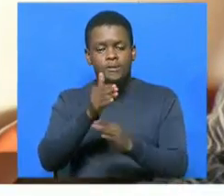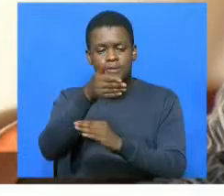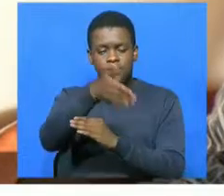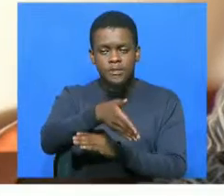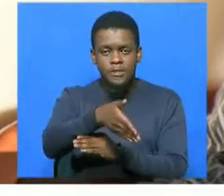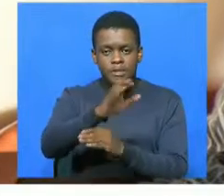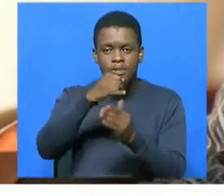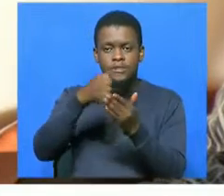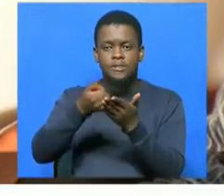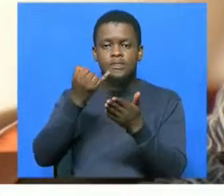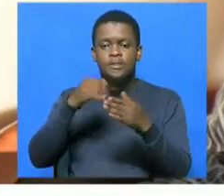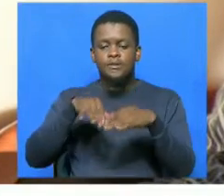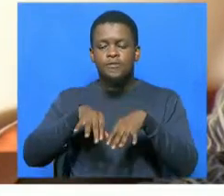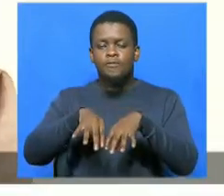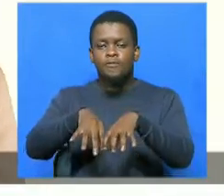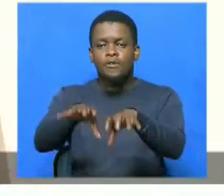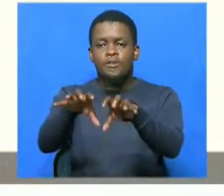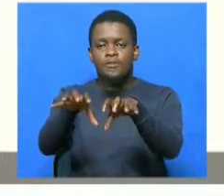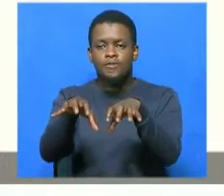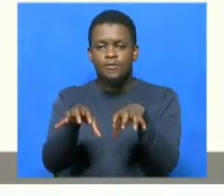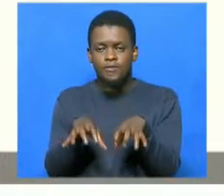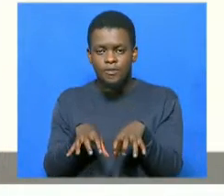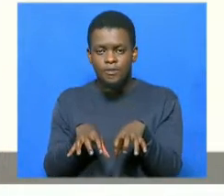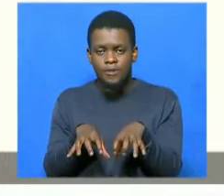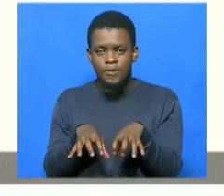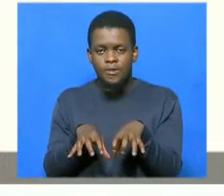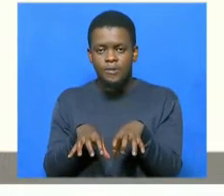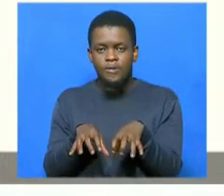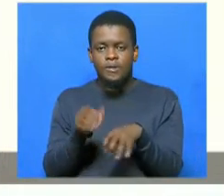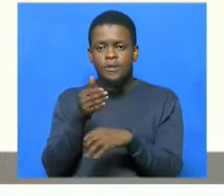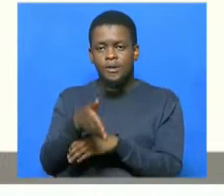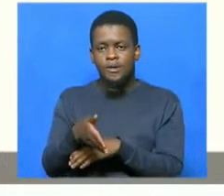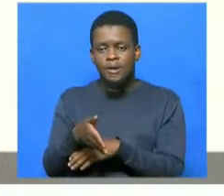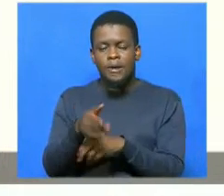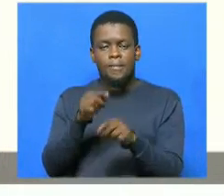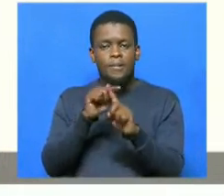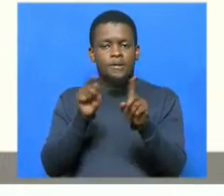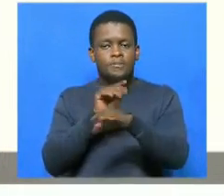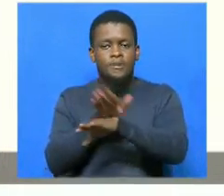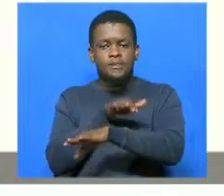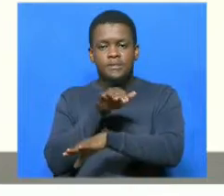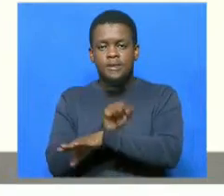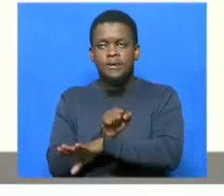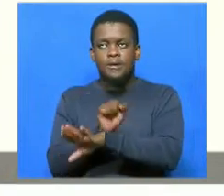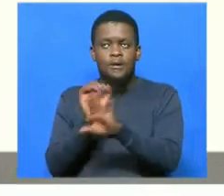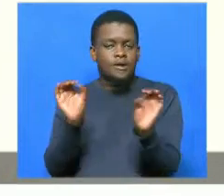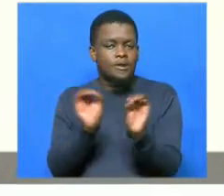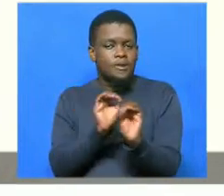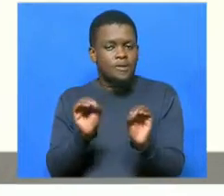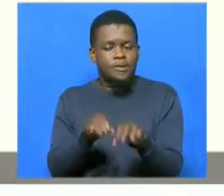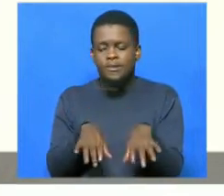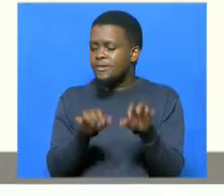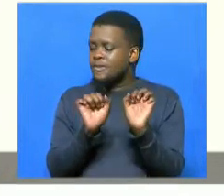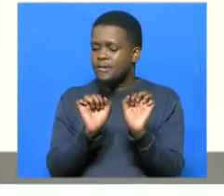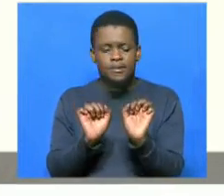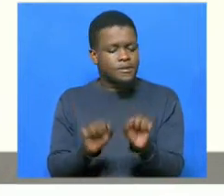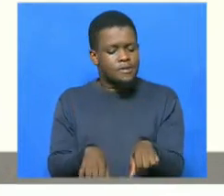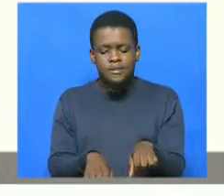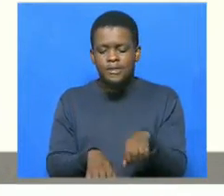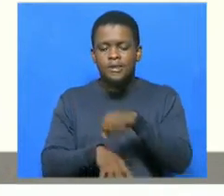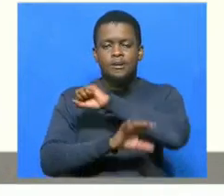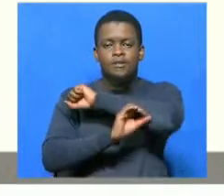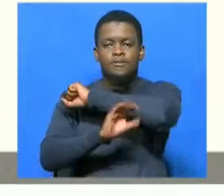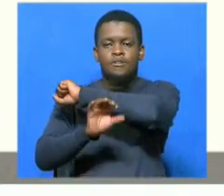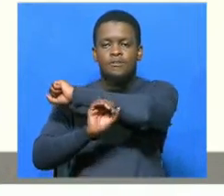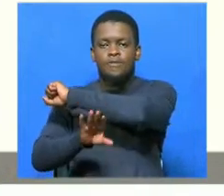I realize that farmers from this side, they are into unprofitable farming. There is no way to market their farm produce because even those who buy